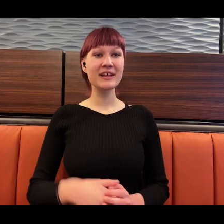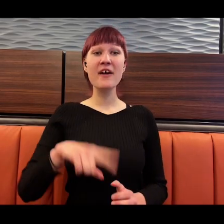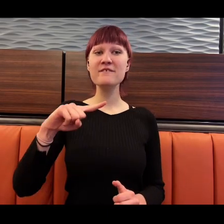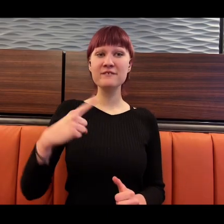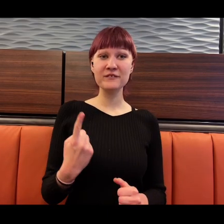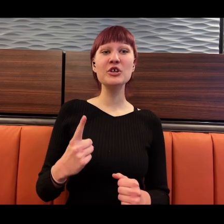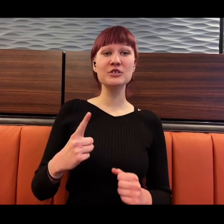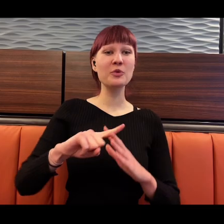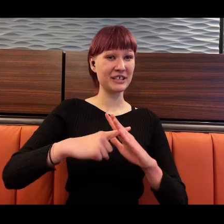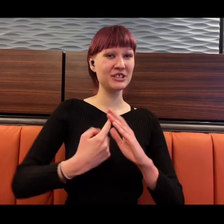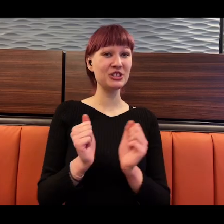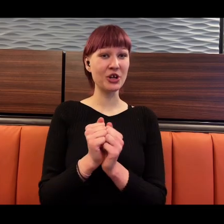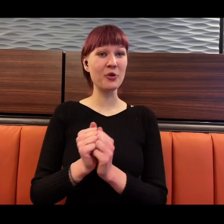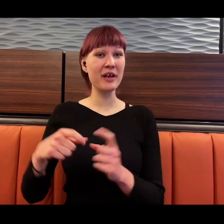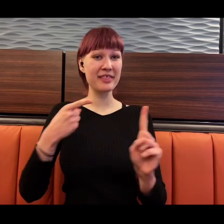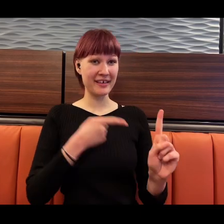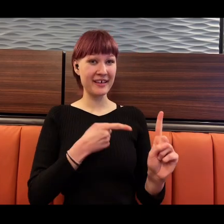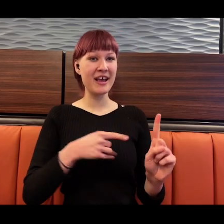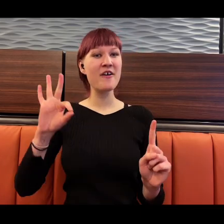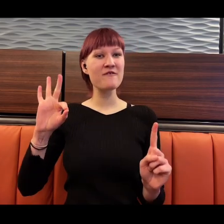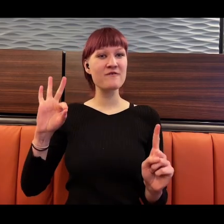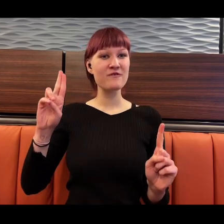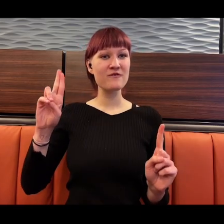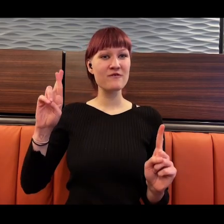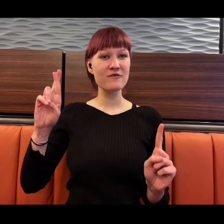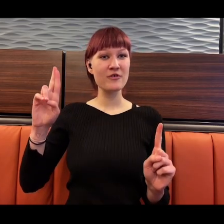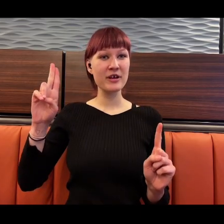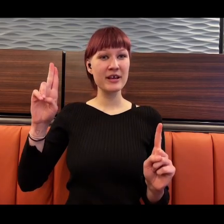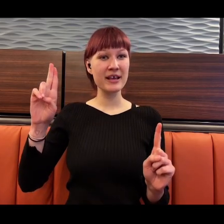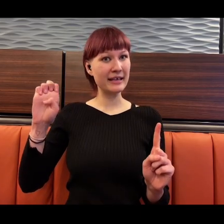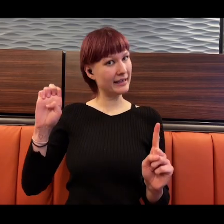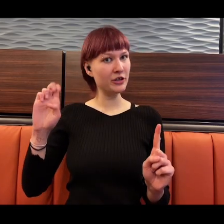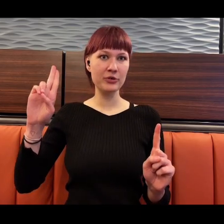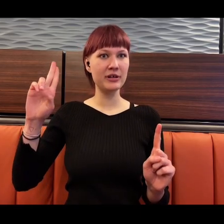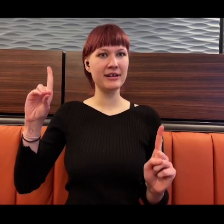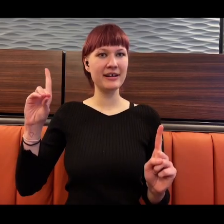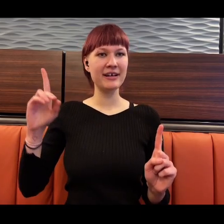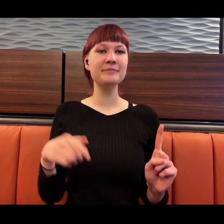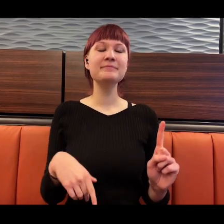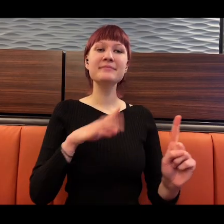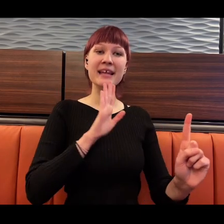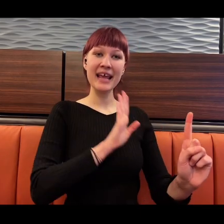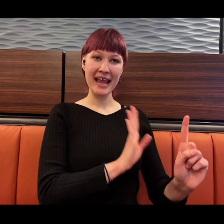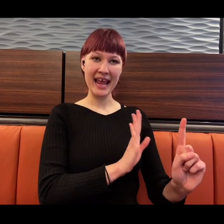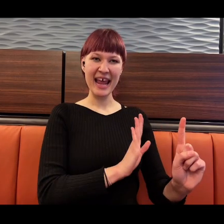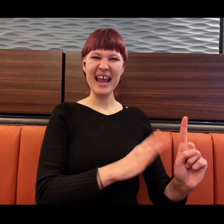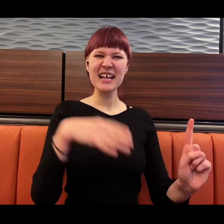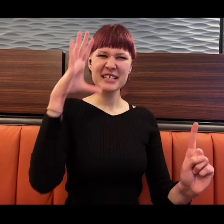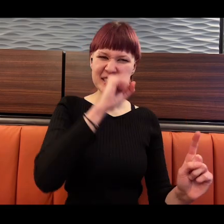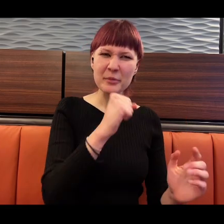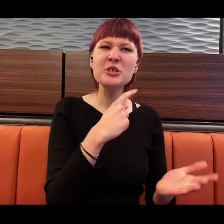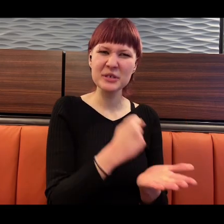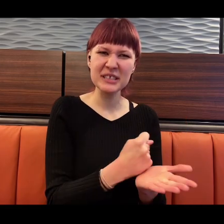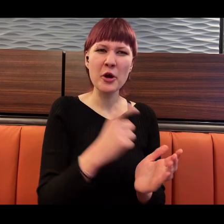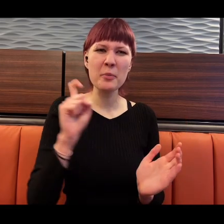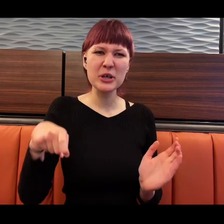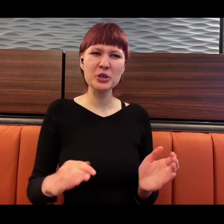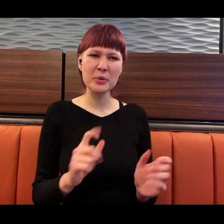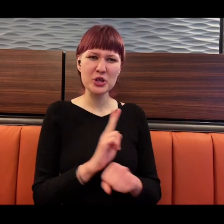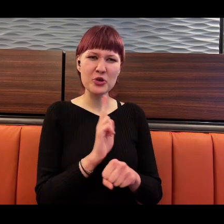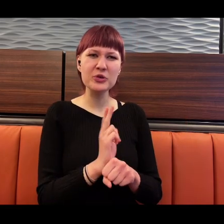and Freud's big assumption was that therapy be used to help people